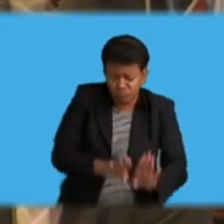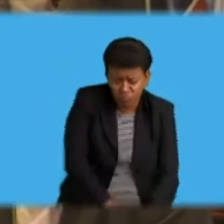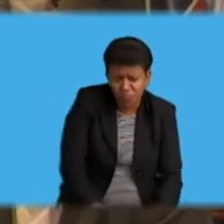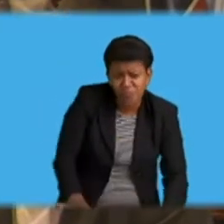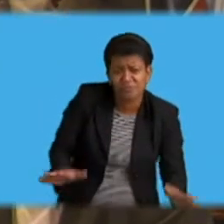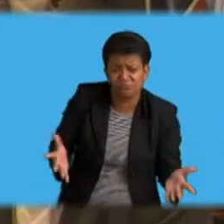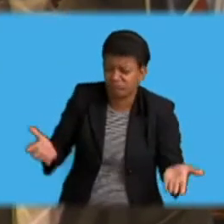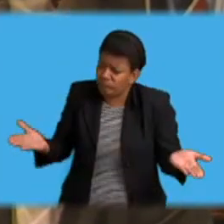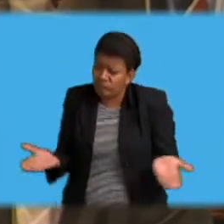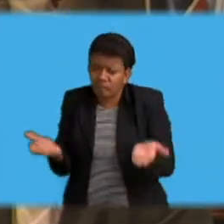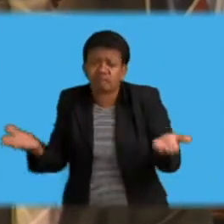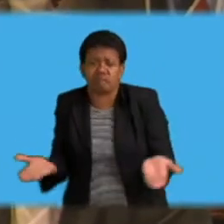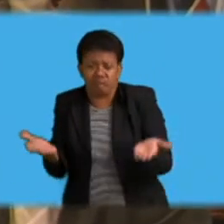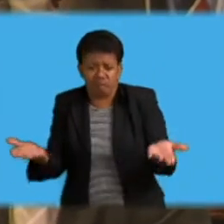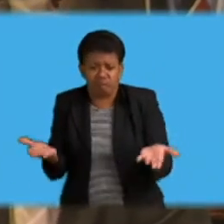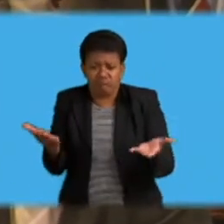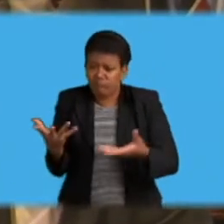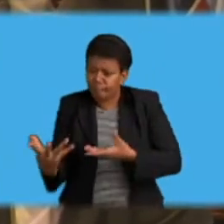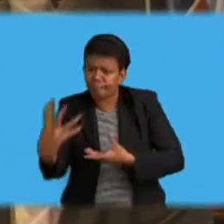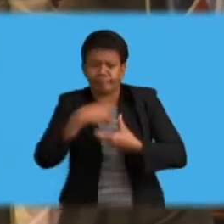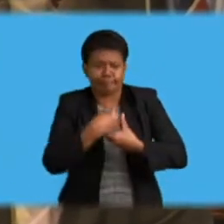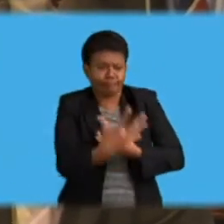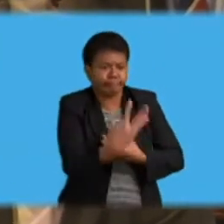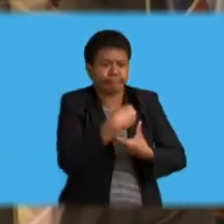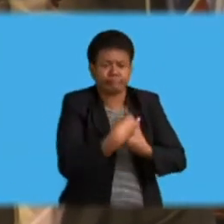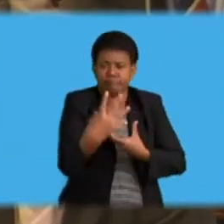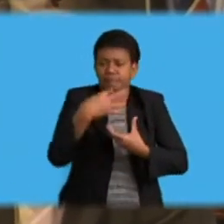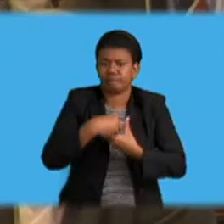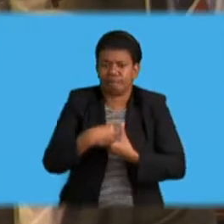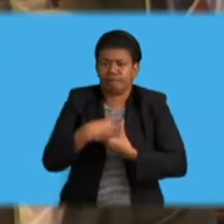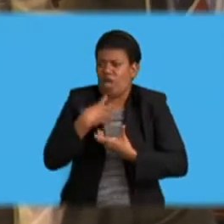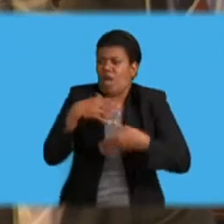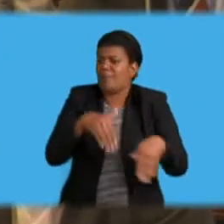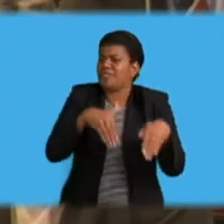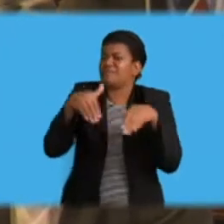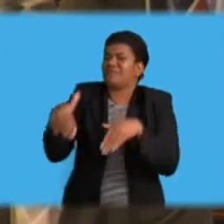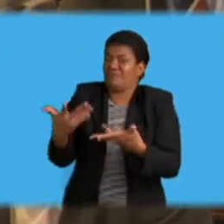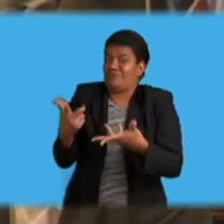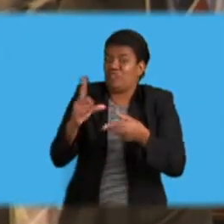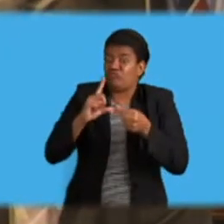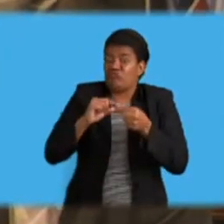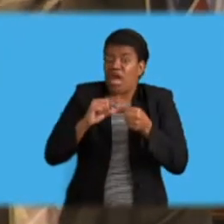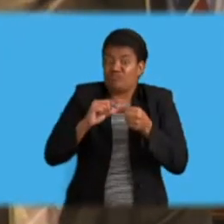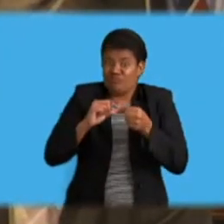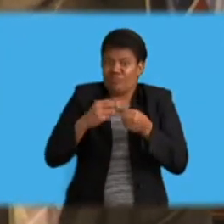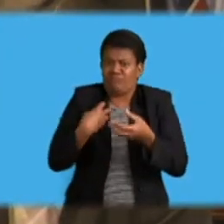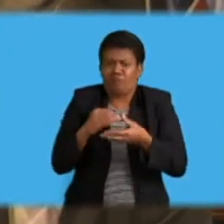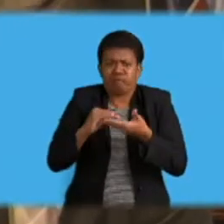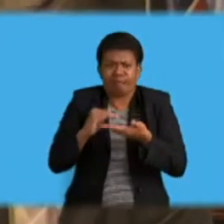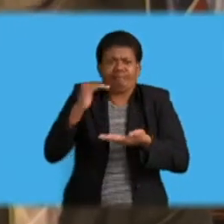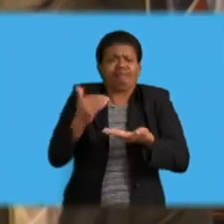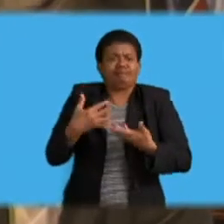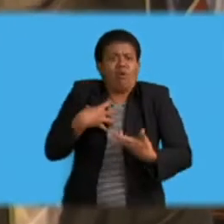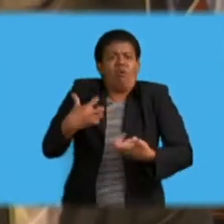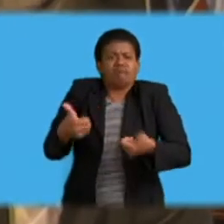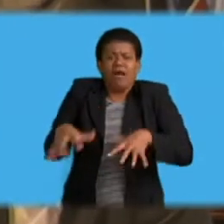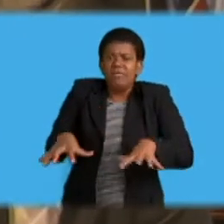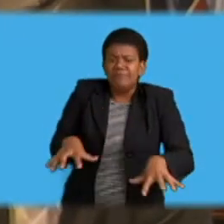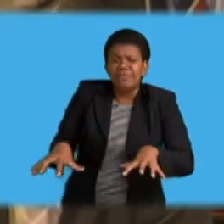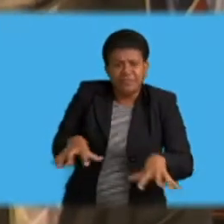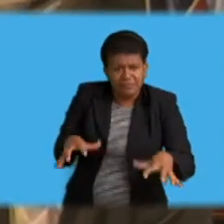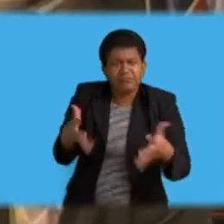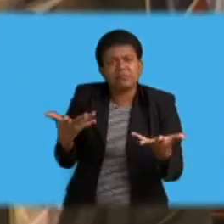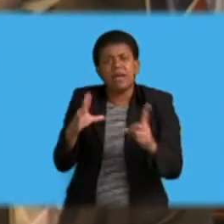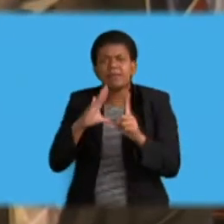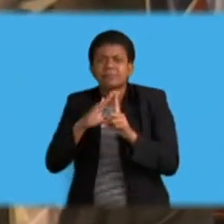Honorable Deputy Speaker, schools should be encouraged to come up with their own extracurricular activities that are found in the respective communities. For example, Honorable Deputy Speaker, wood